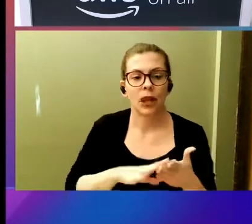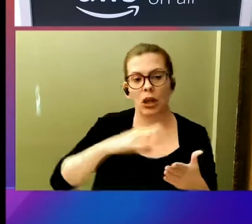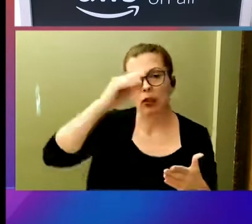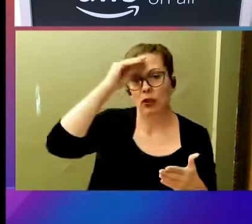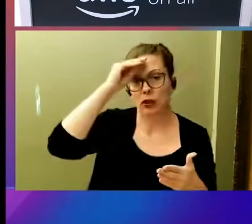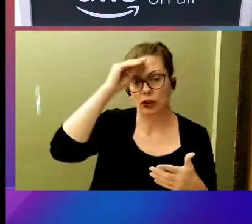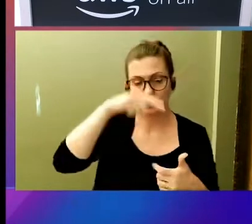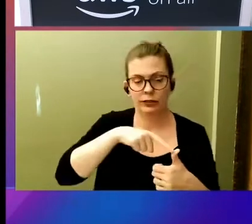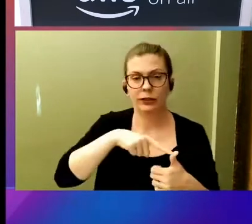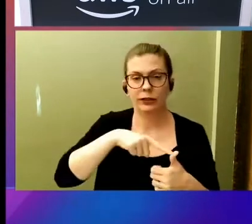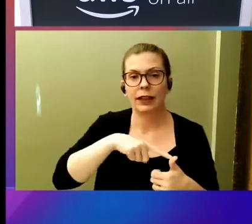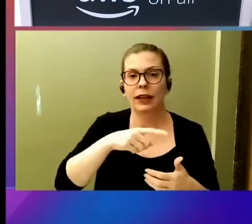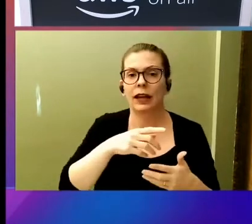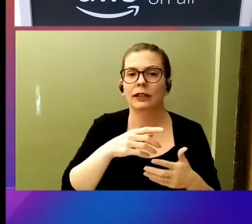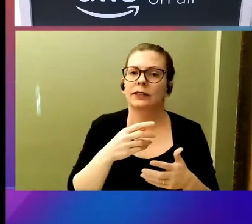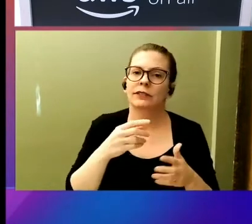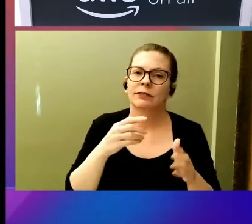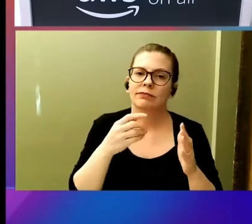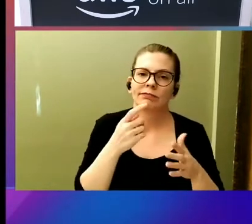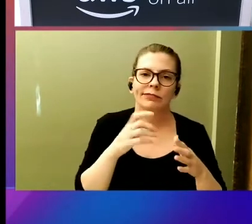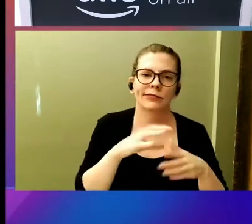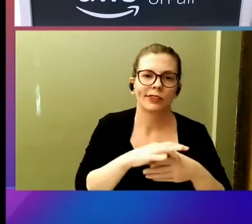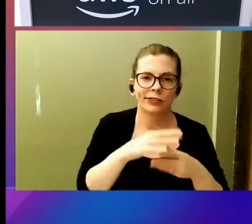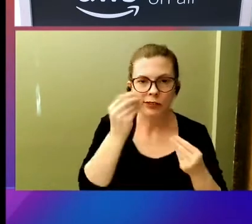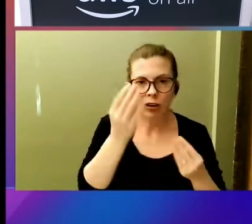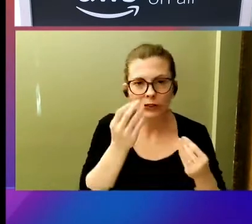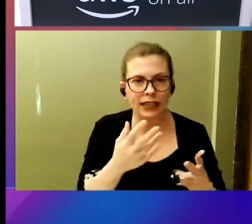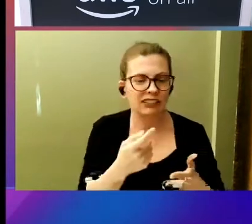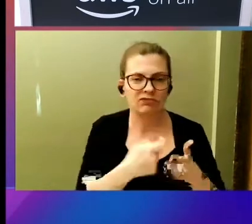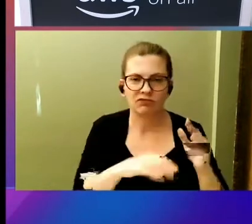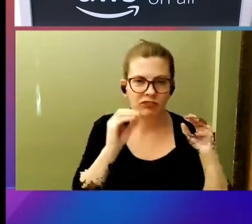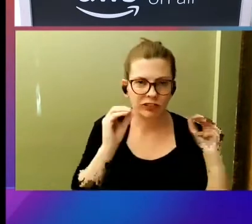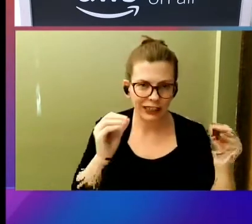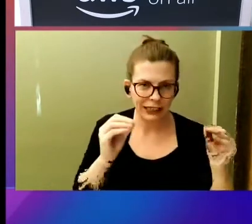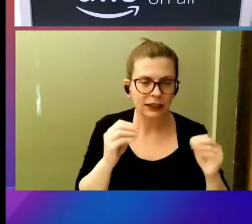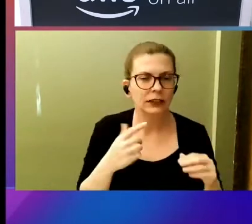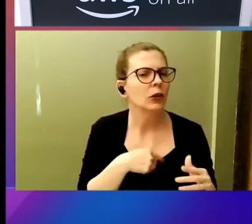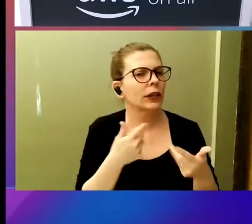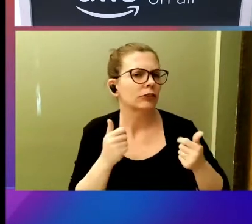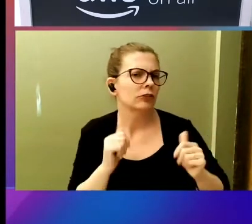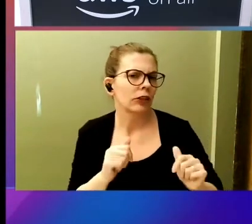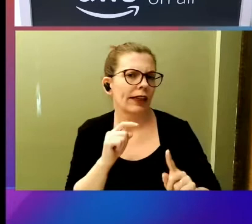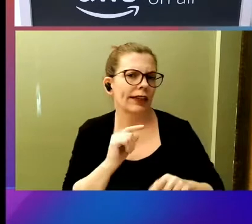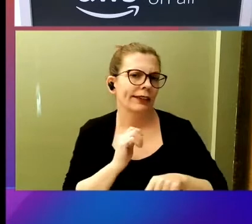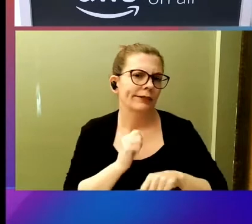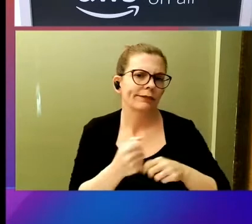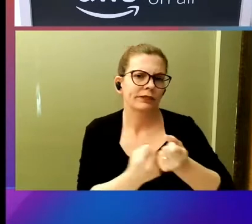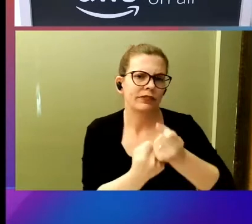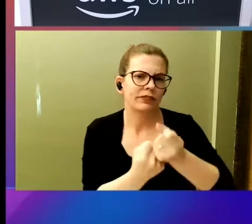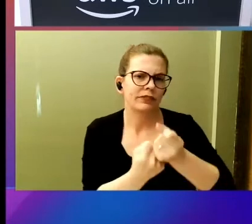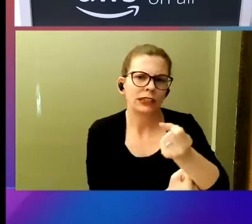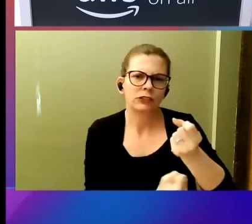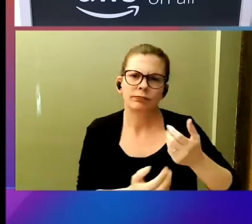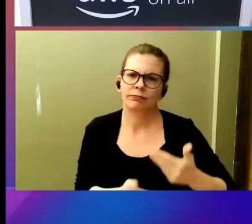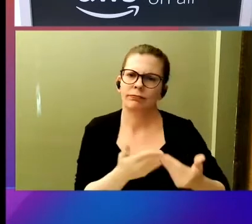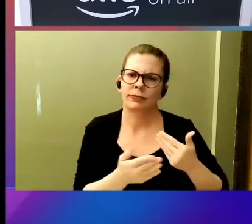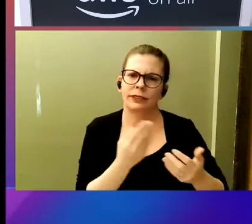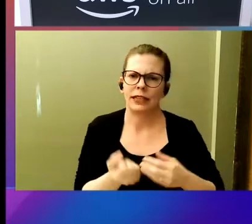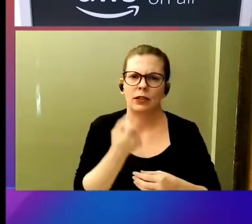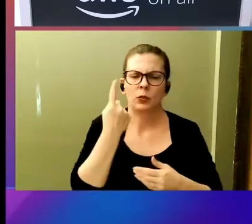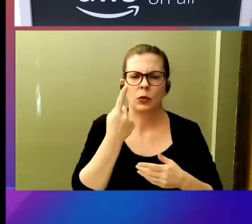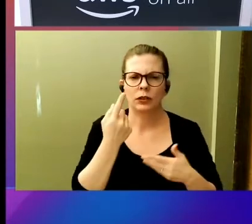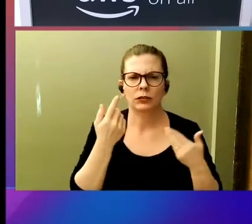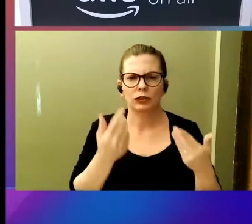free content for the students. Really, we tried to make it foundational and easy for everyone to be able